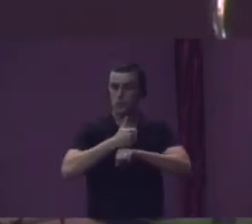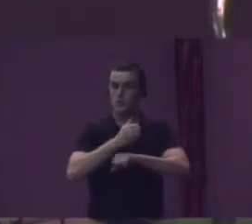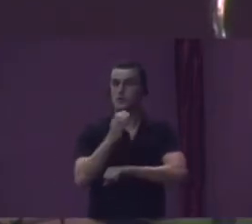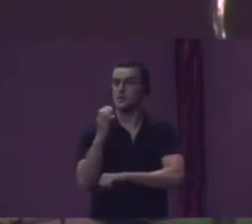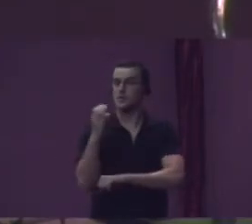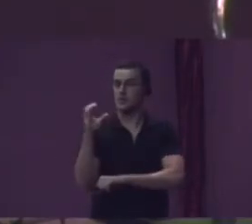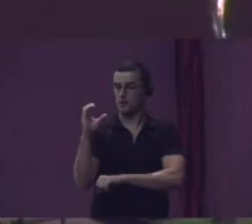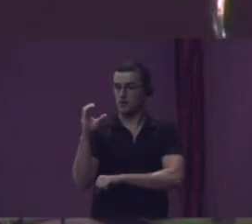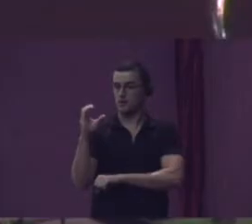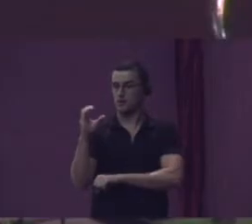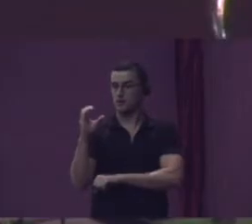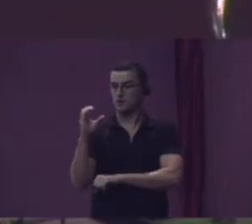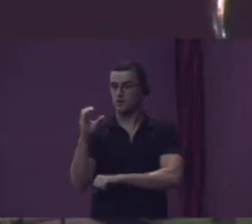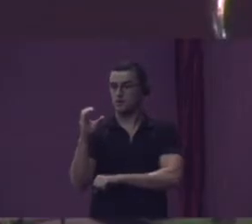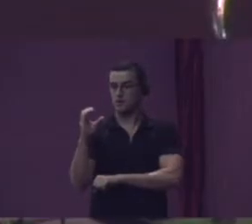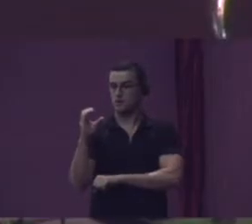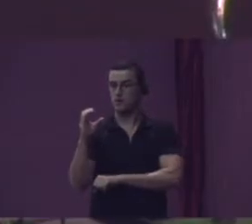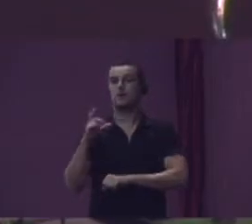contributions.